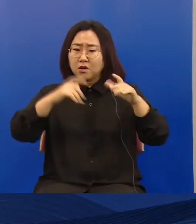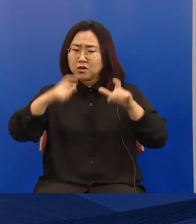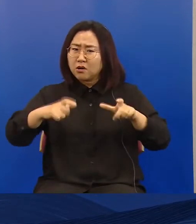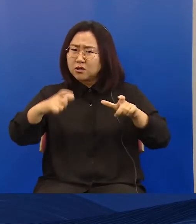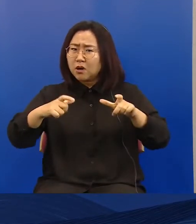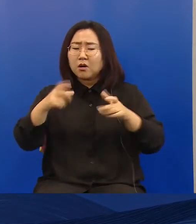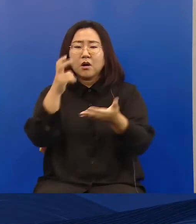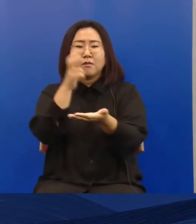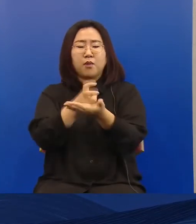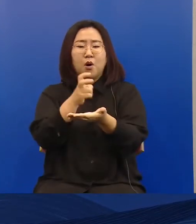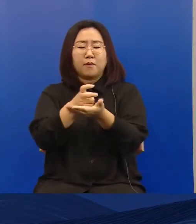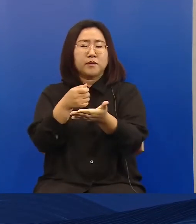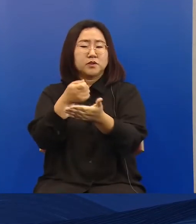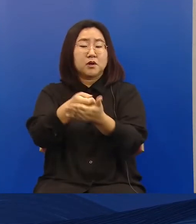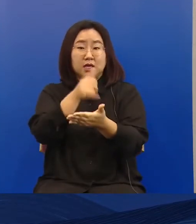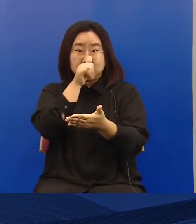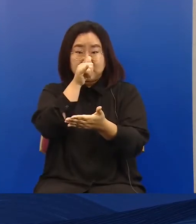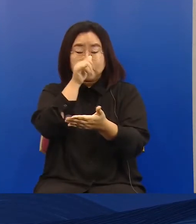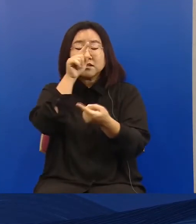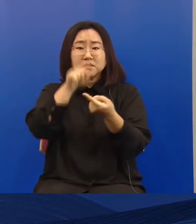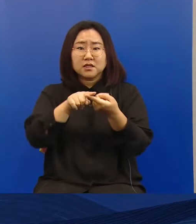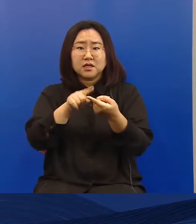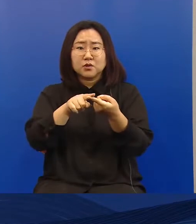public space.